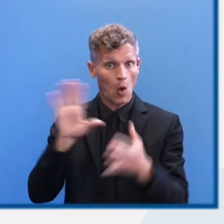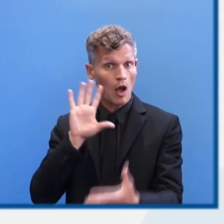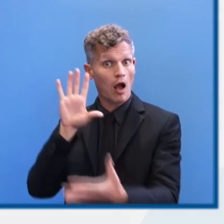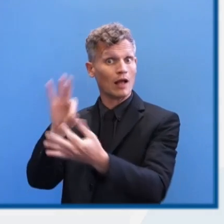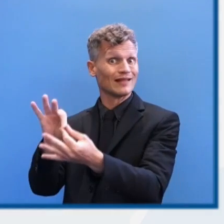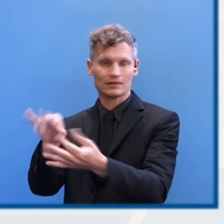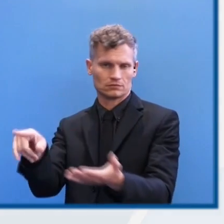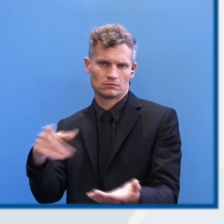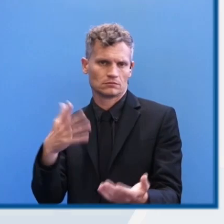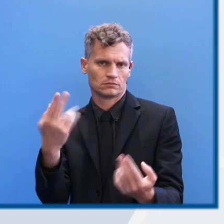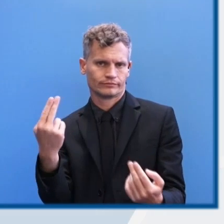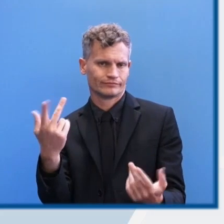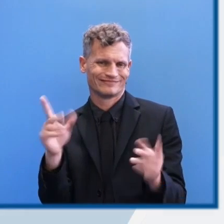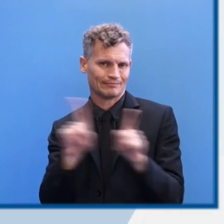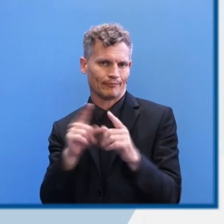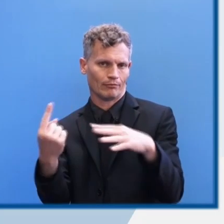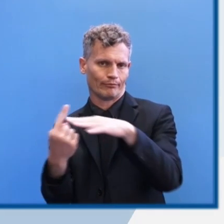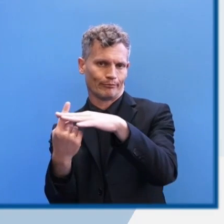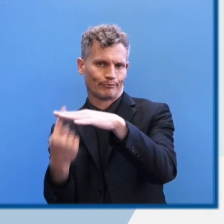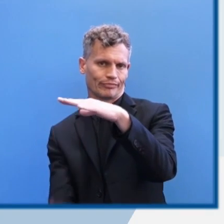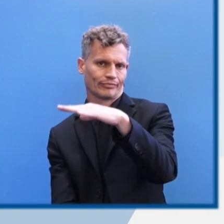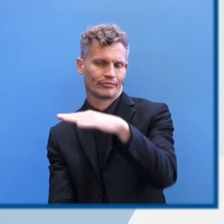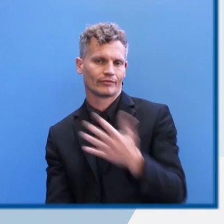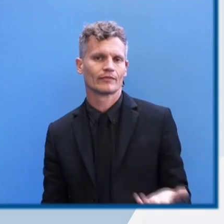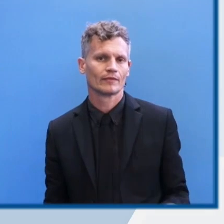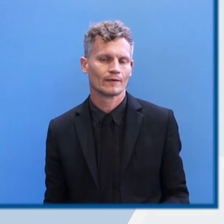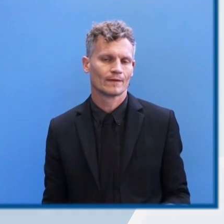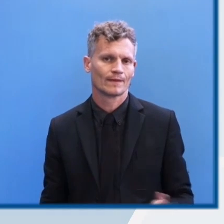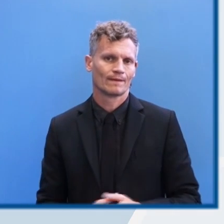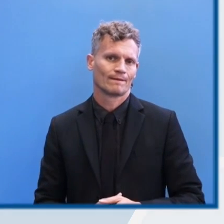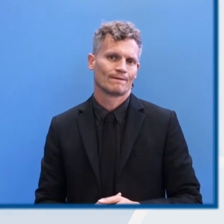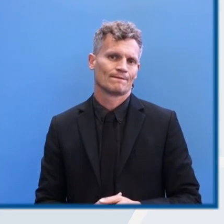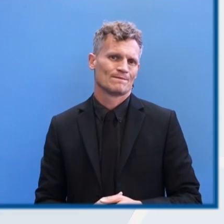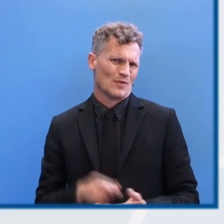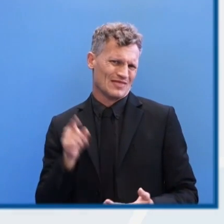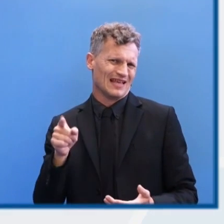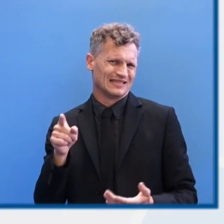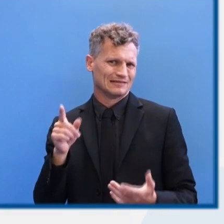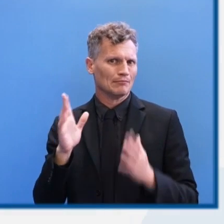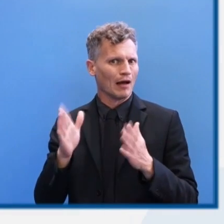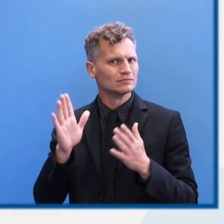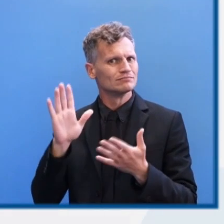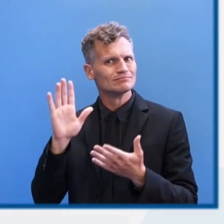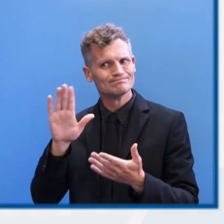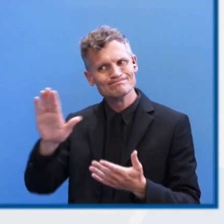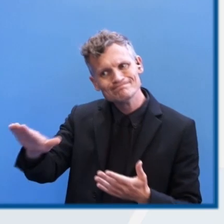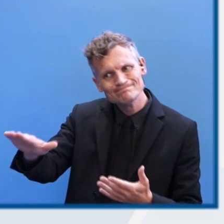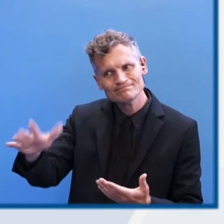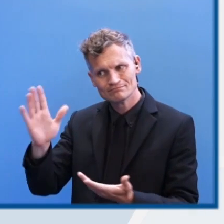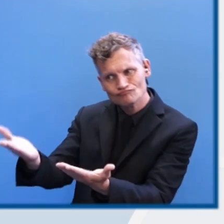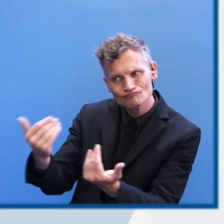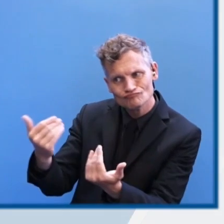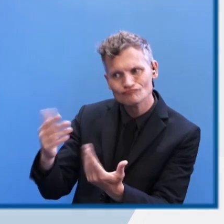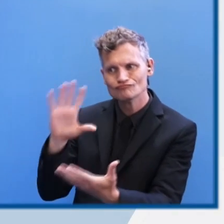actually bring them on board by going to them, by reaching them, by ensuring that we are